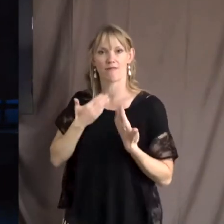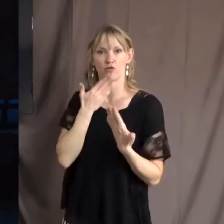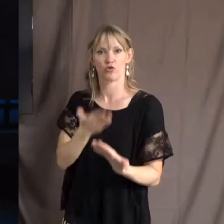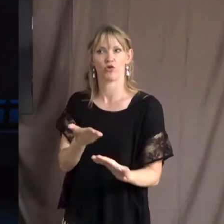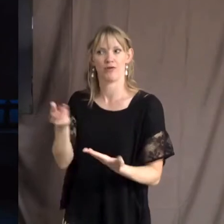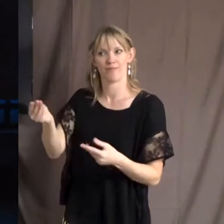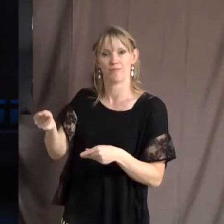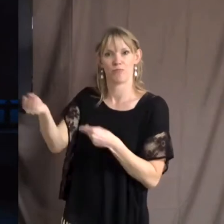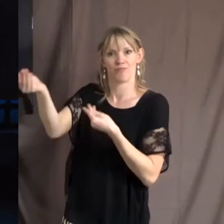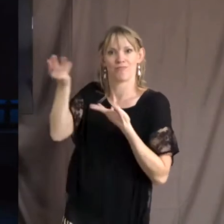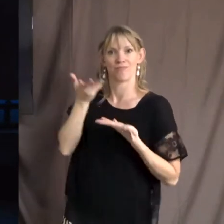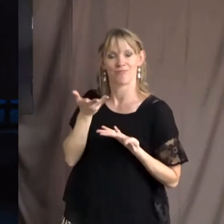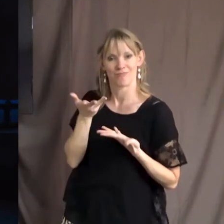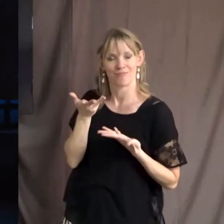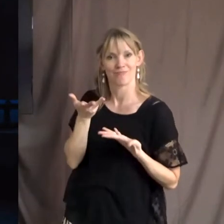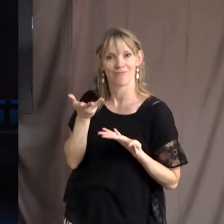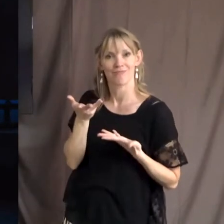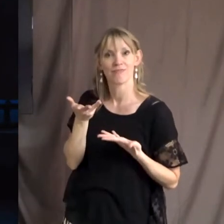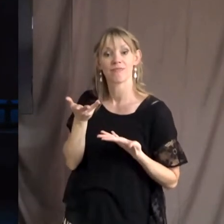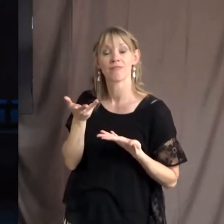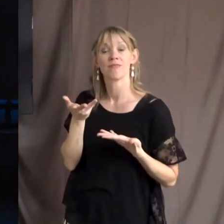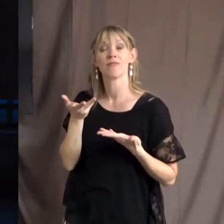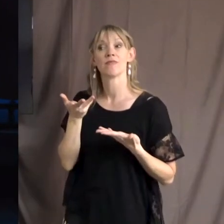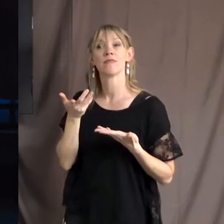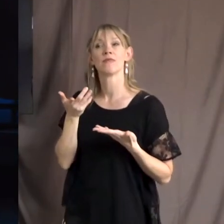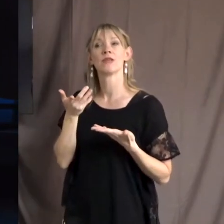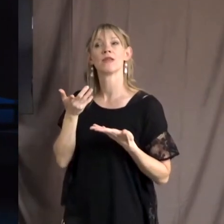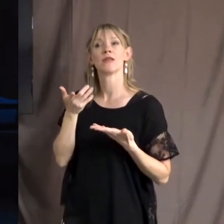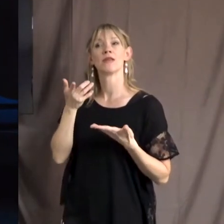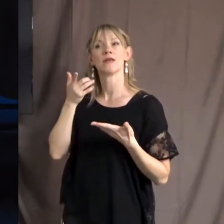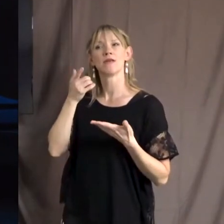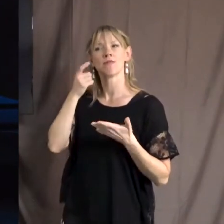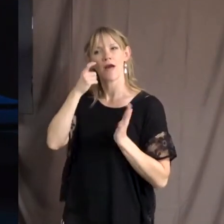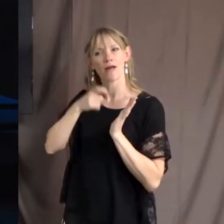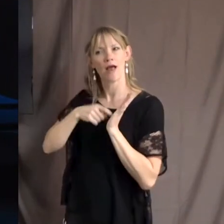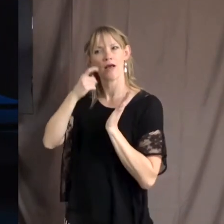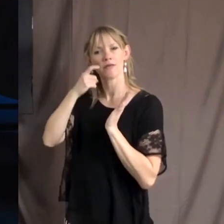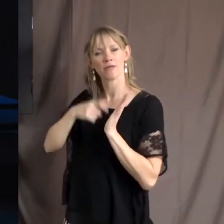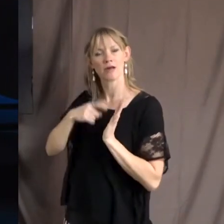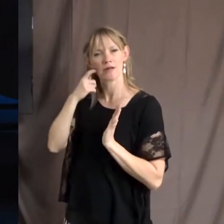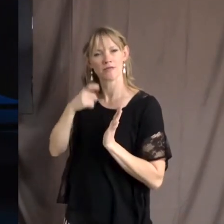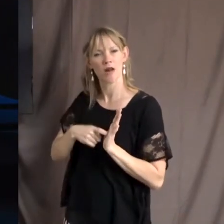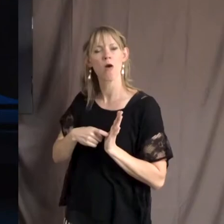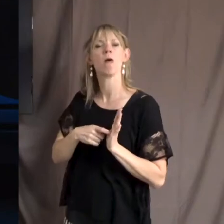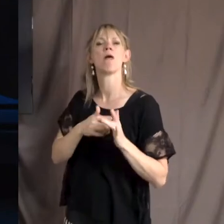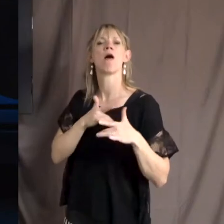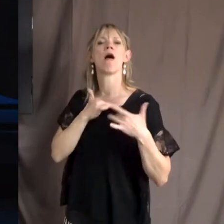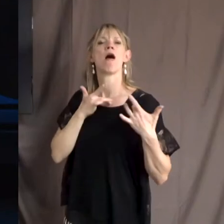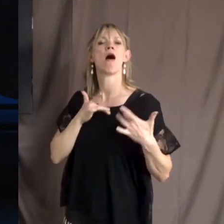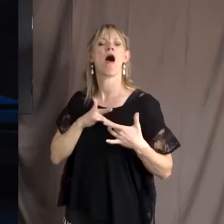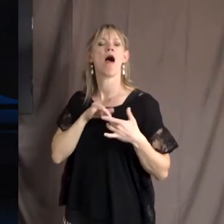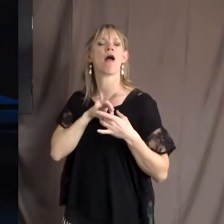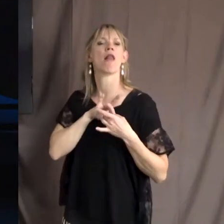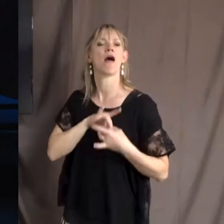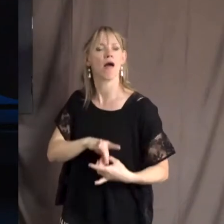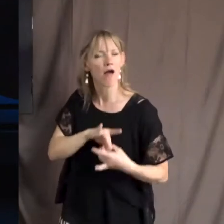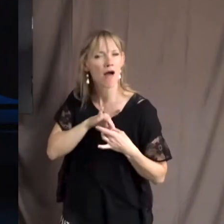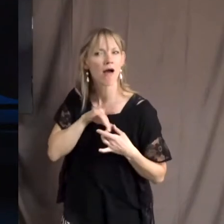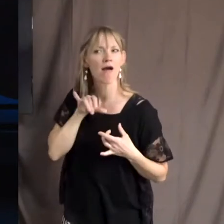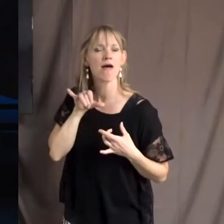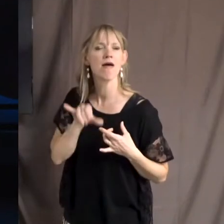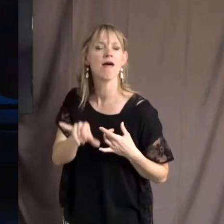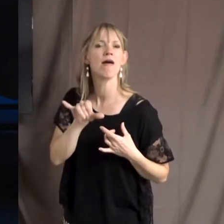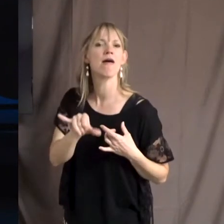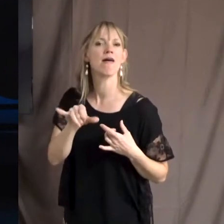we open ourselves up to that, our heart begins to engage. We begin to find ourselves saying that